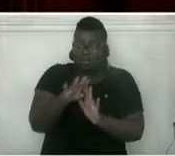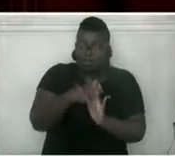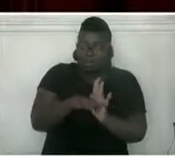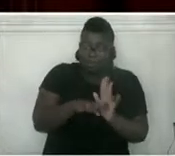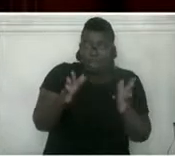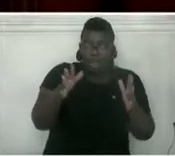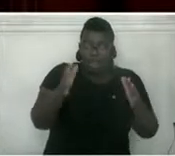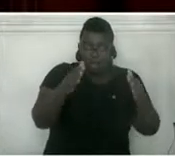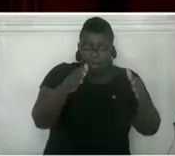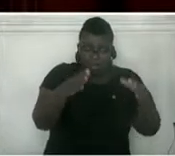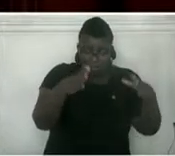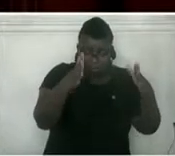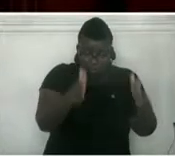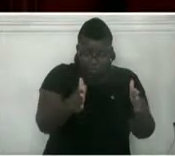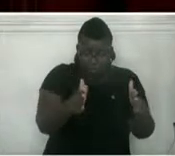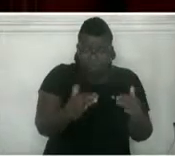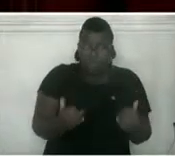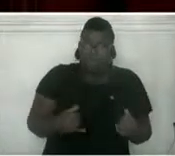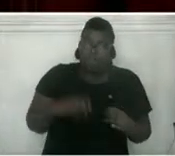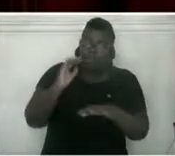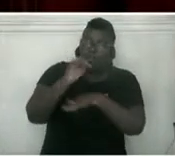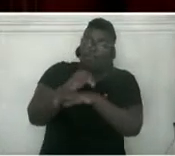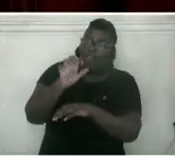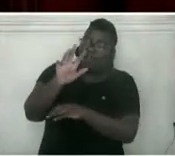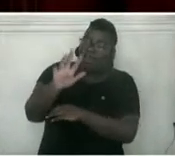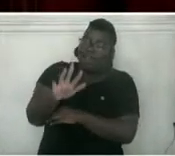period. More than 9 billion